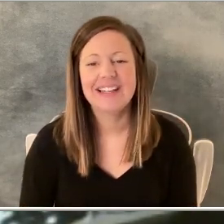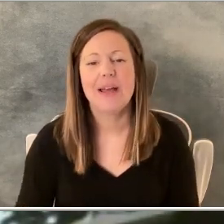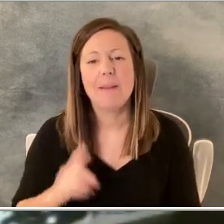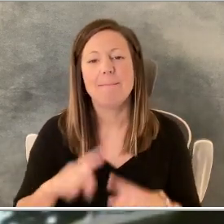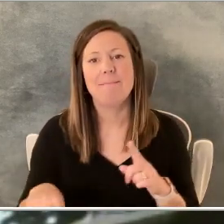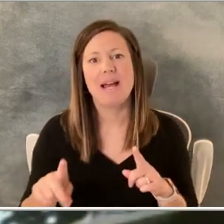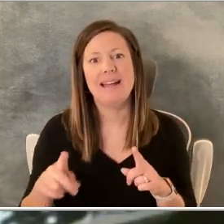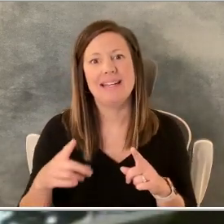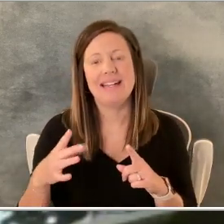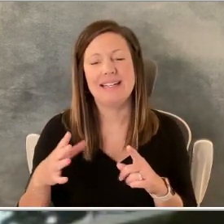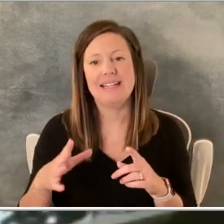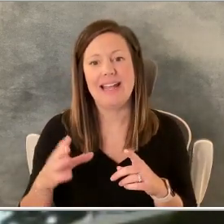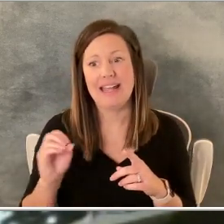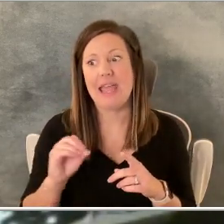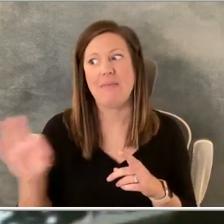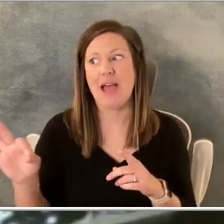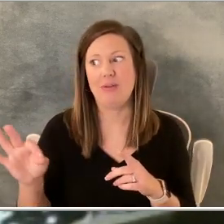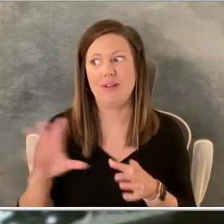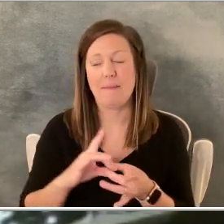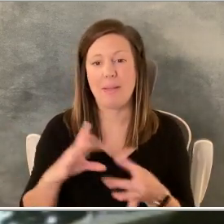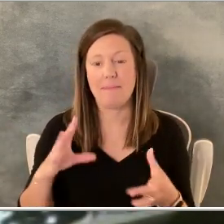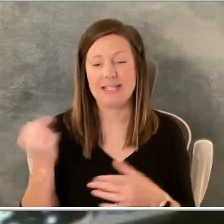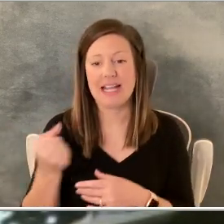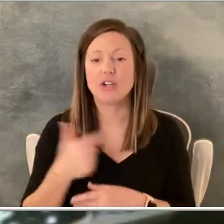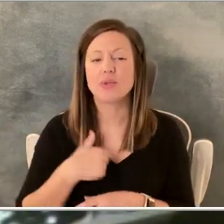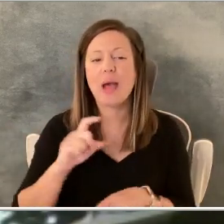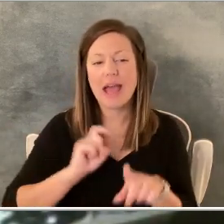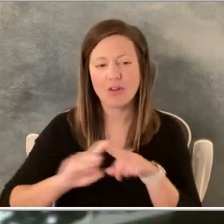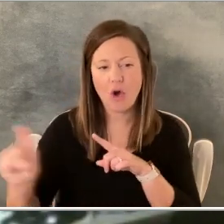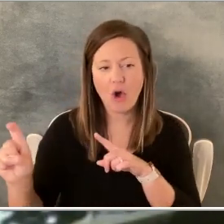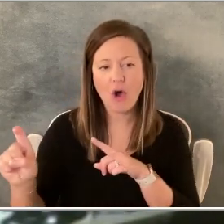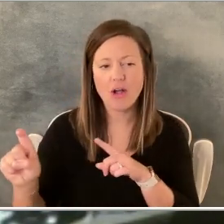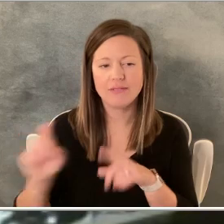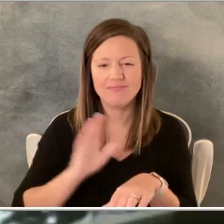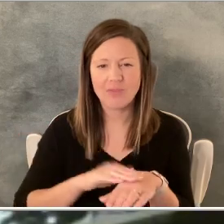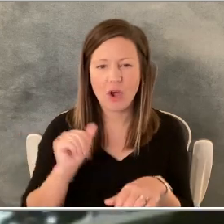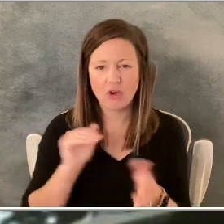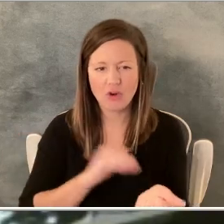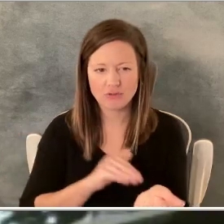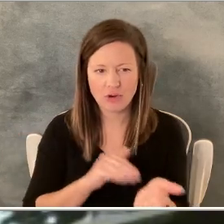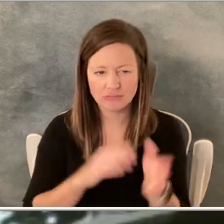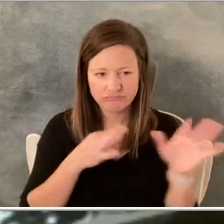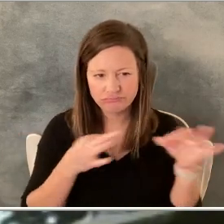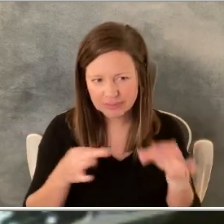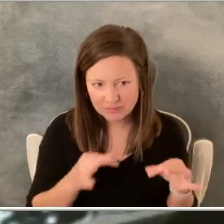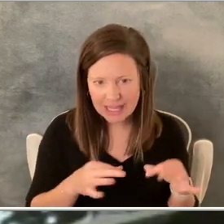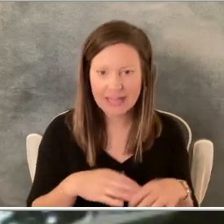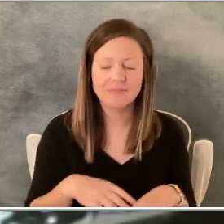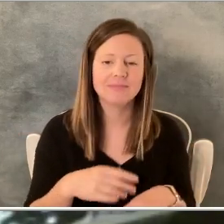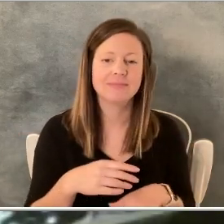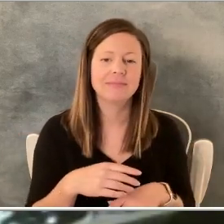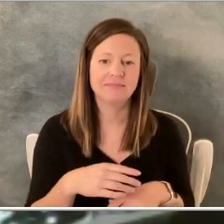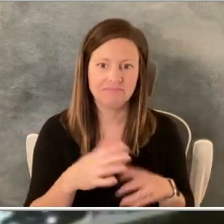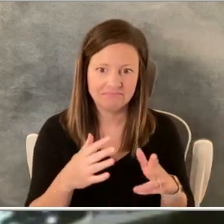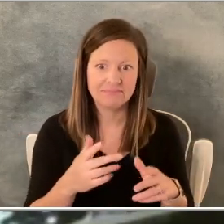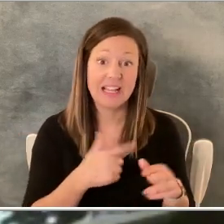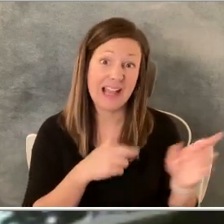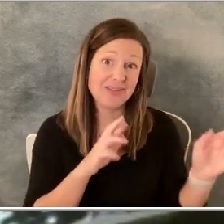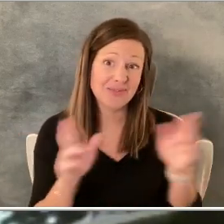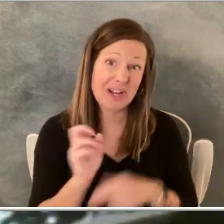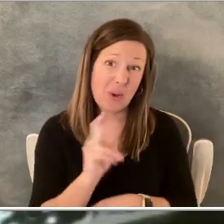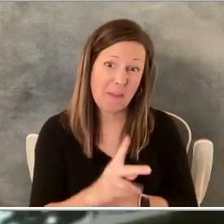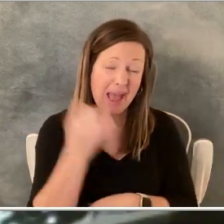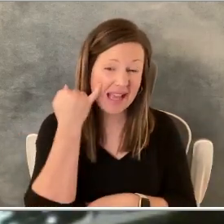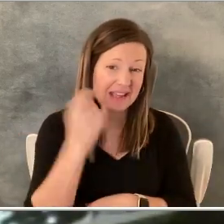out, and so I called the on-call doctor, told them what happened. I was prepared to come back in if